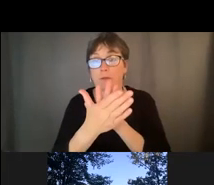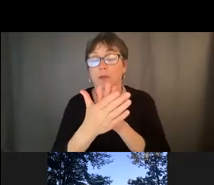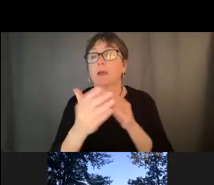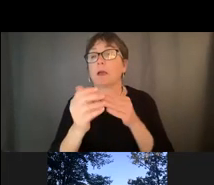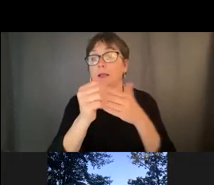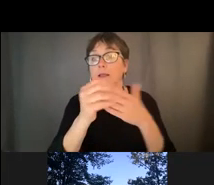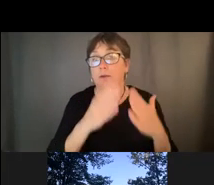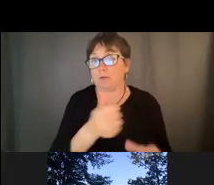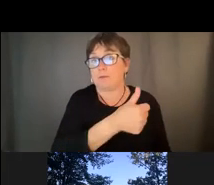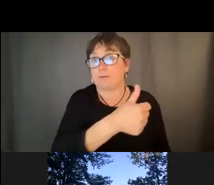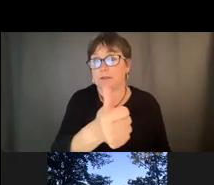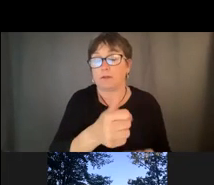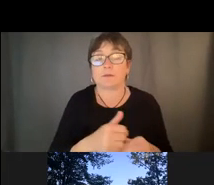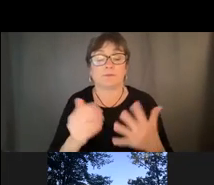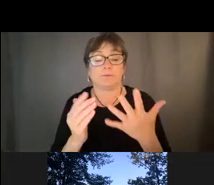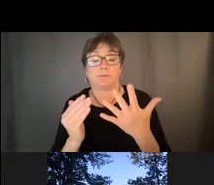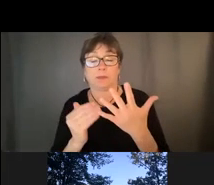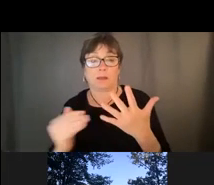The next toolkit looks at